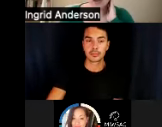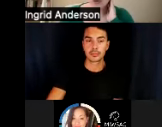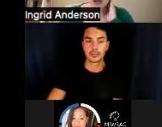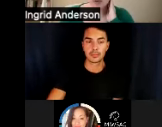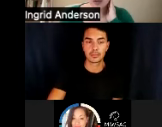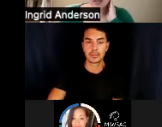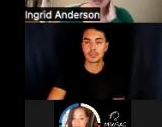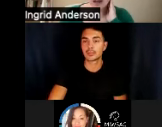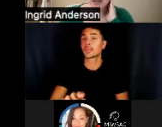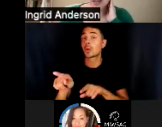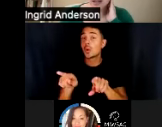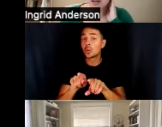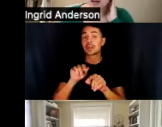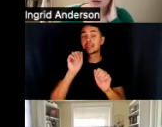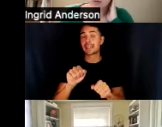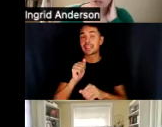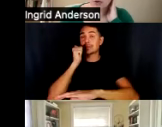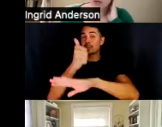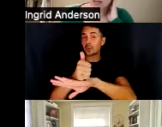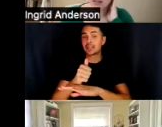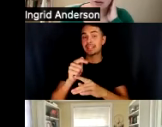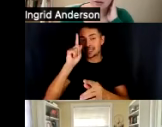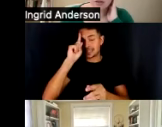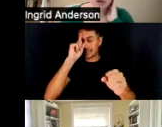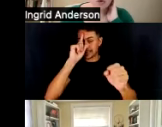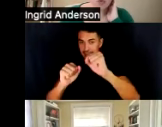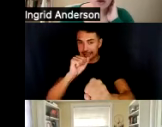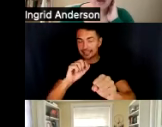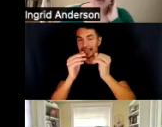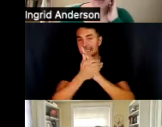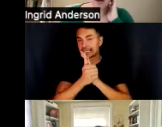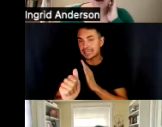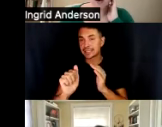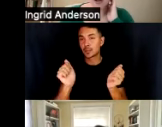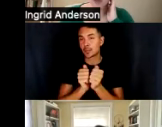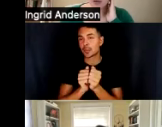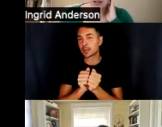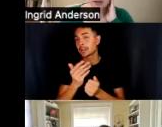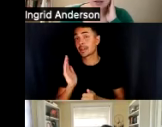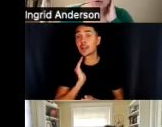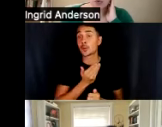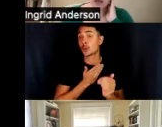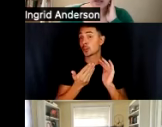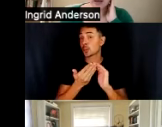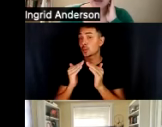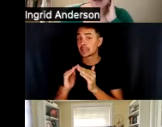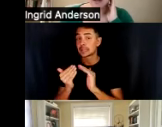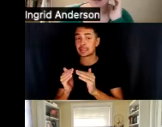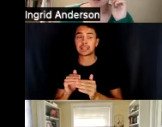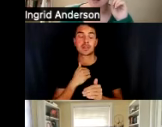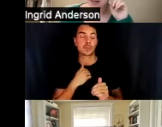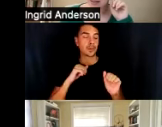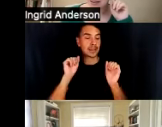We also can employ these tactics or these skills with our communities. We